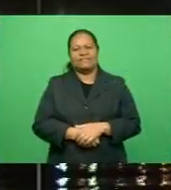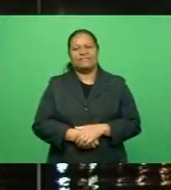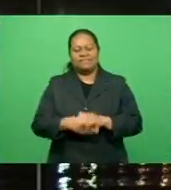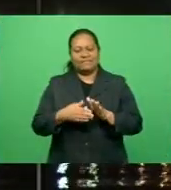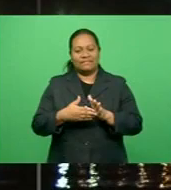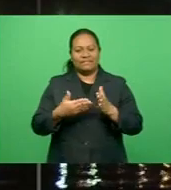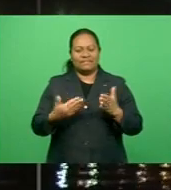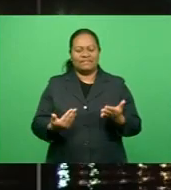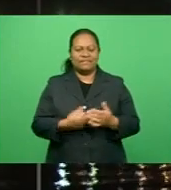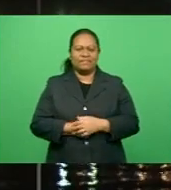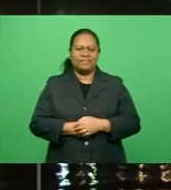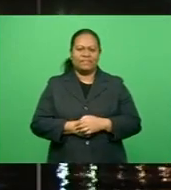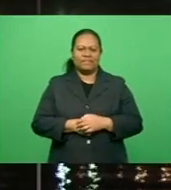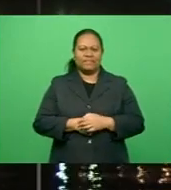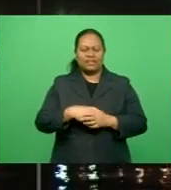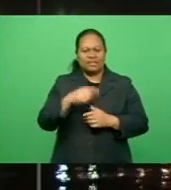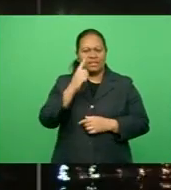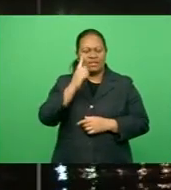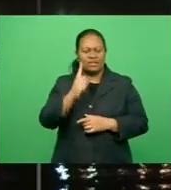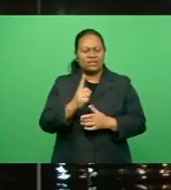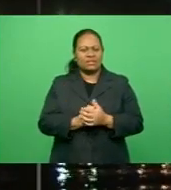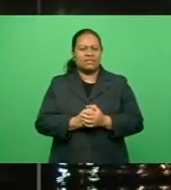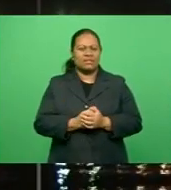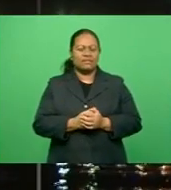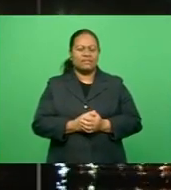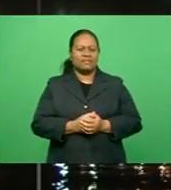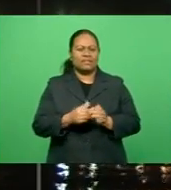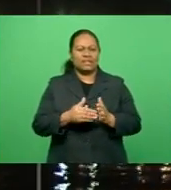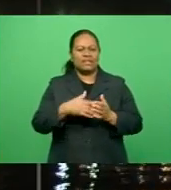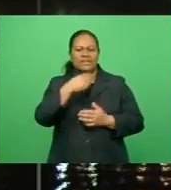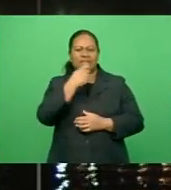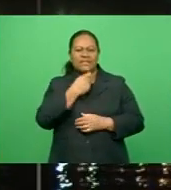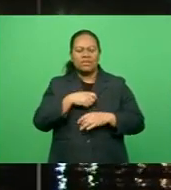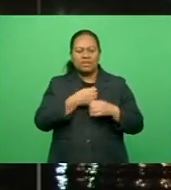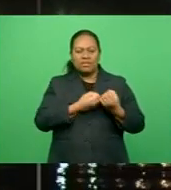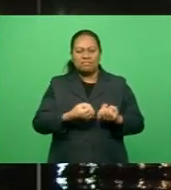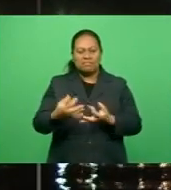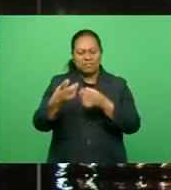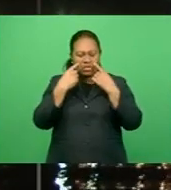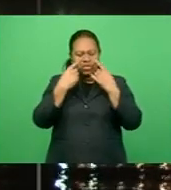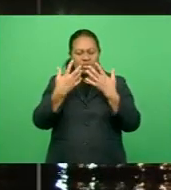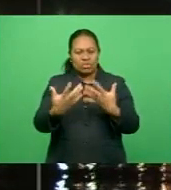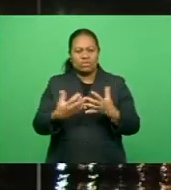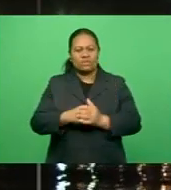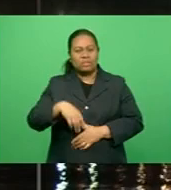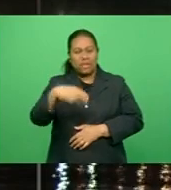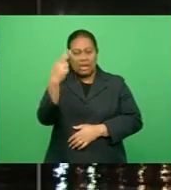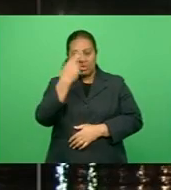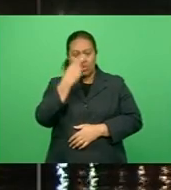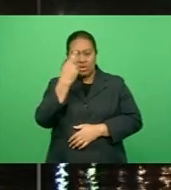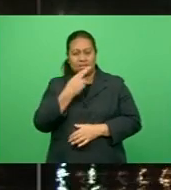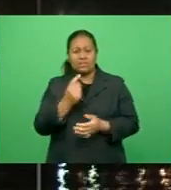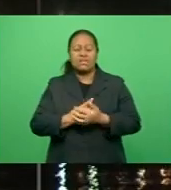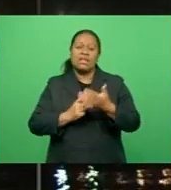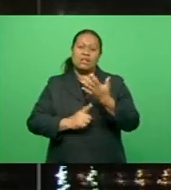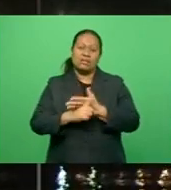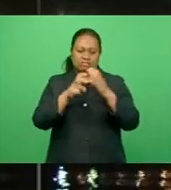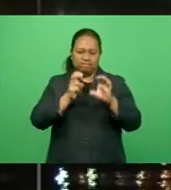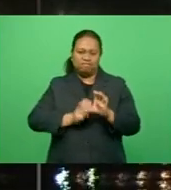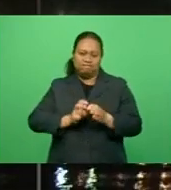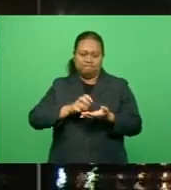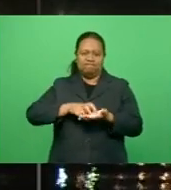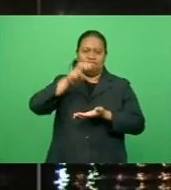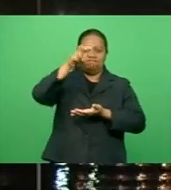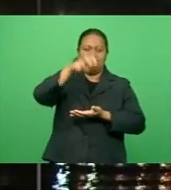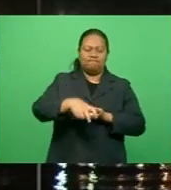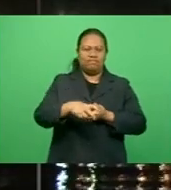Adrenaline junkies go to great lengths for the thrill, but few would deliberately put their lives at risk. One skydiver did just that,